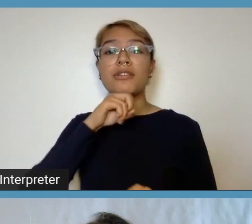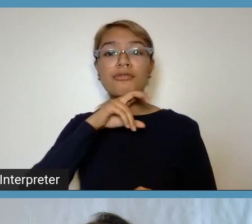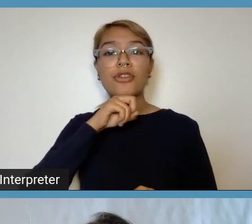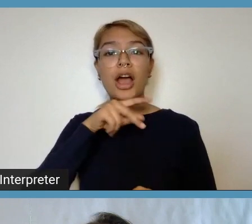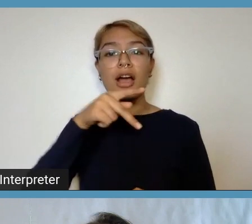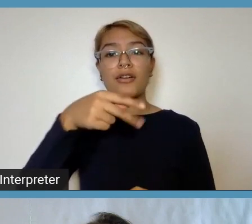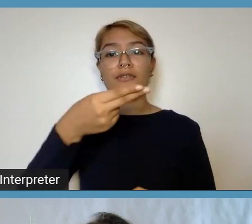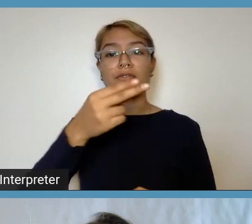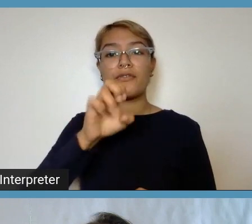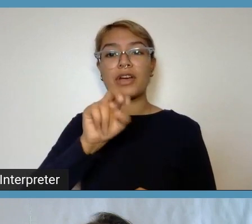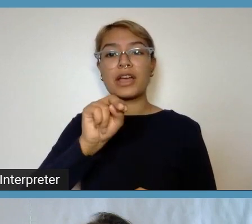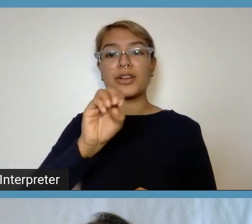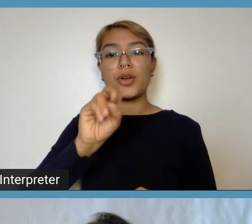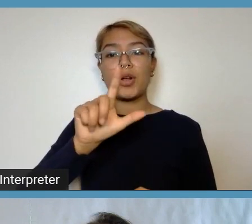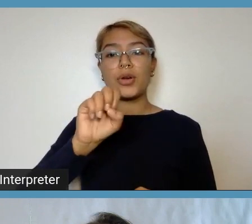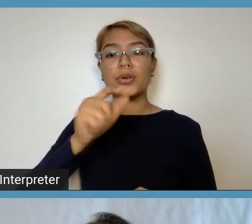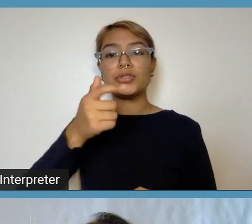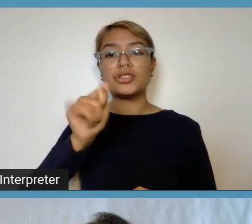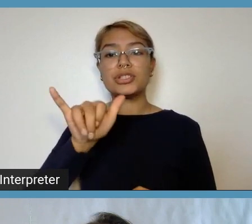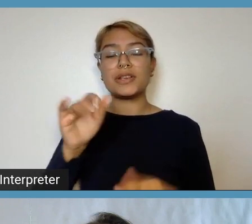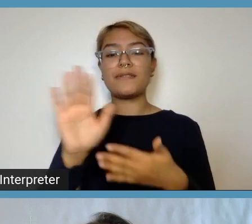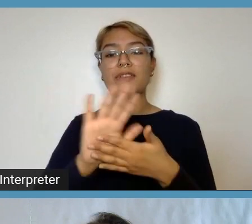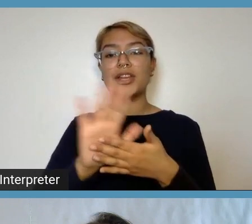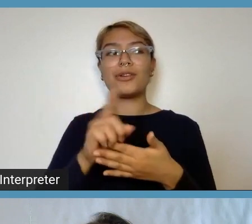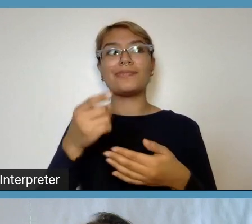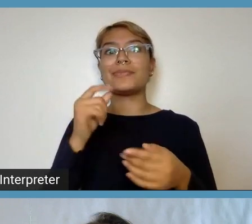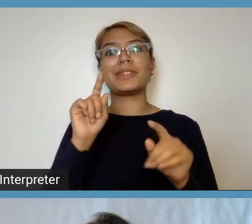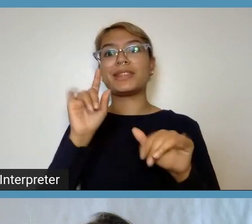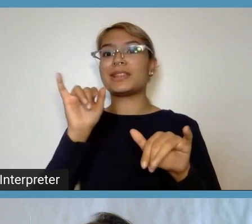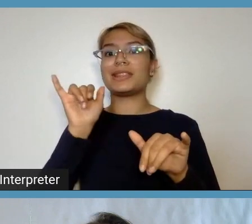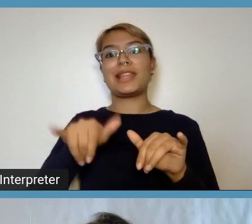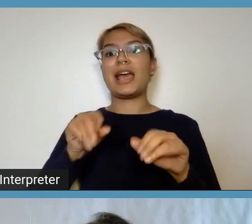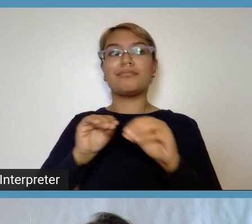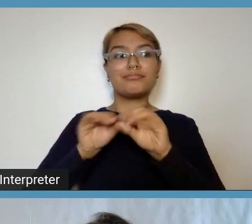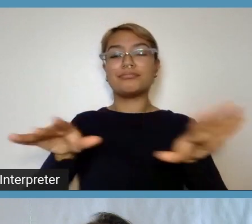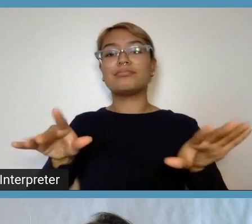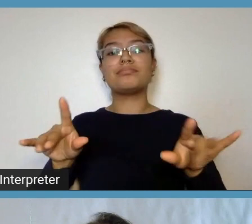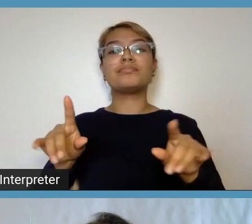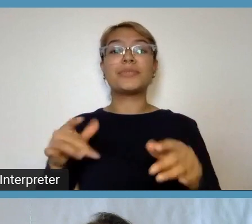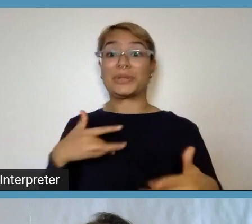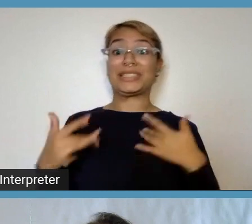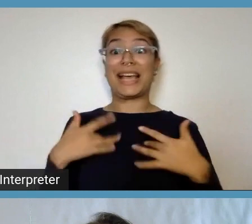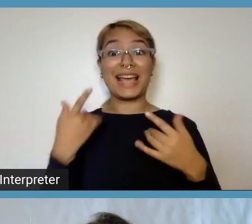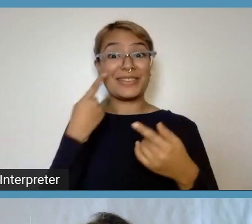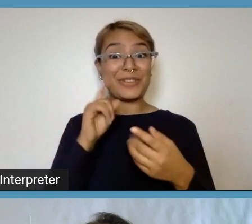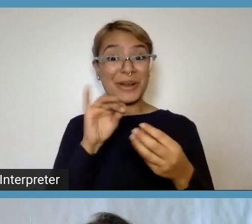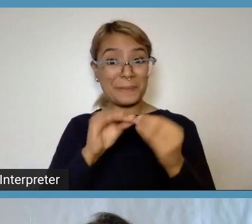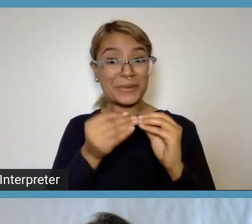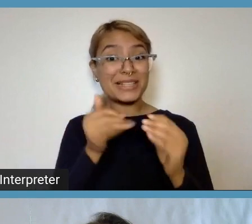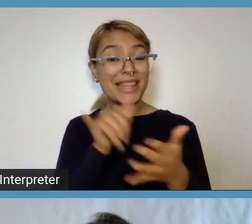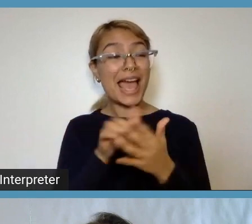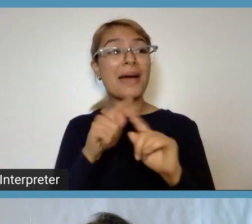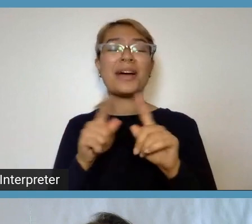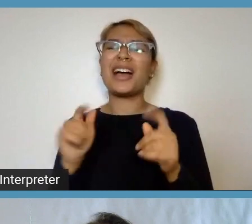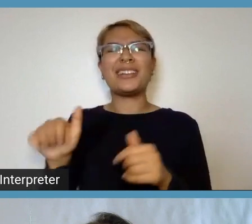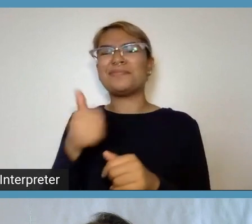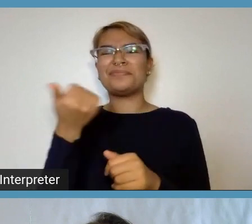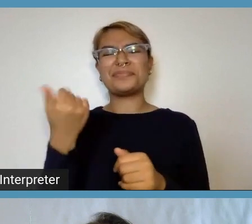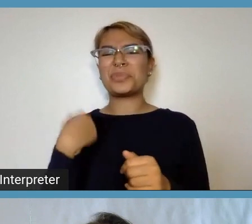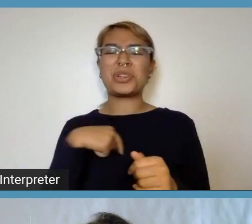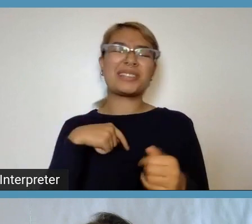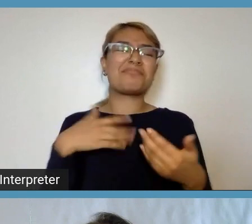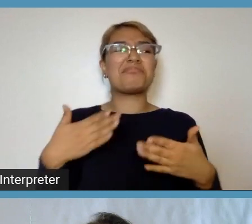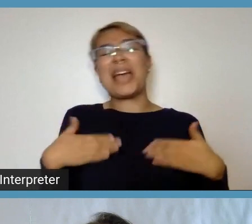phenology video that went viral. So I was really excited to share the numbers with that. But otherwise, we're happy just coasting along